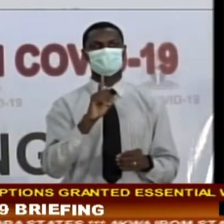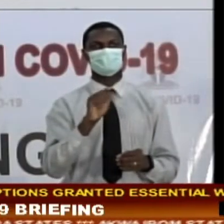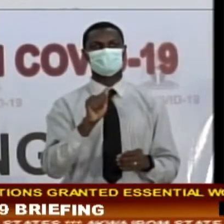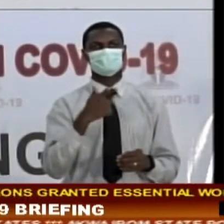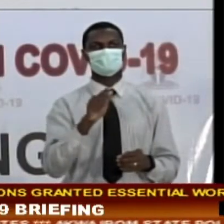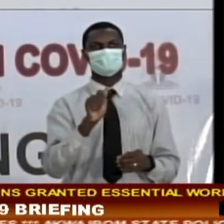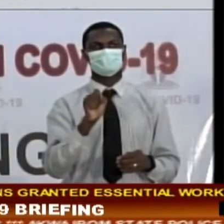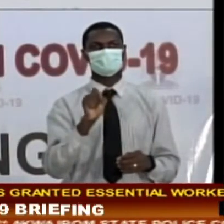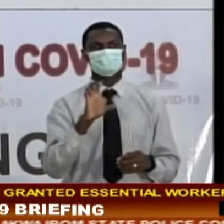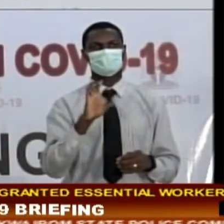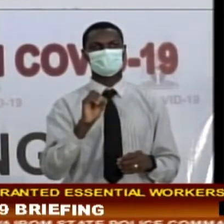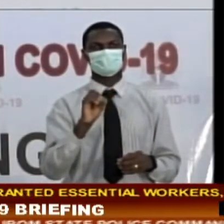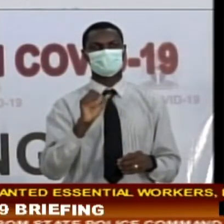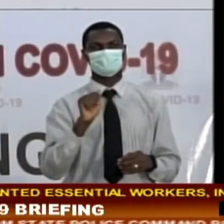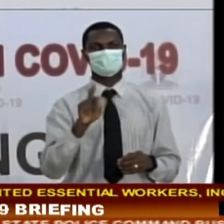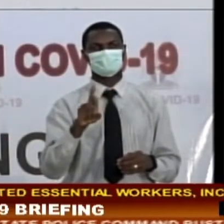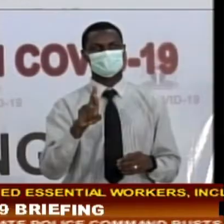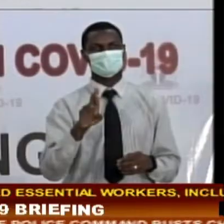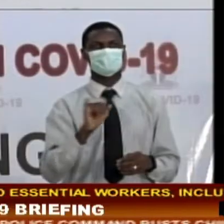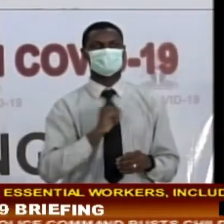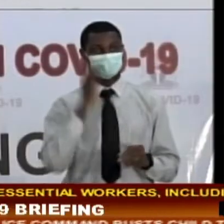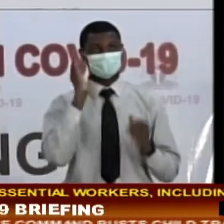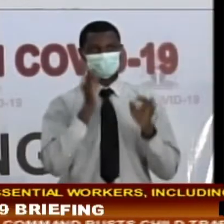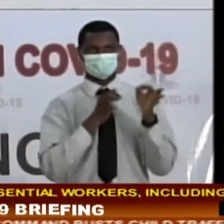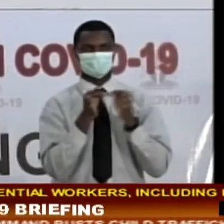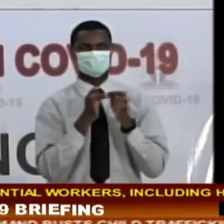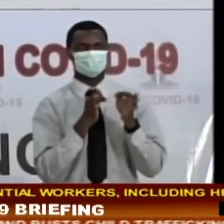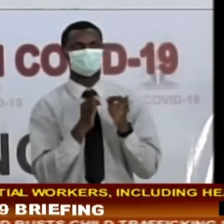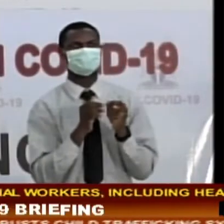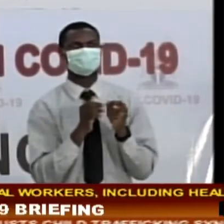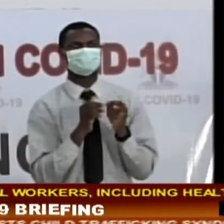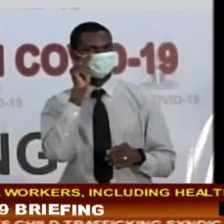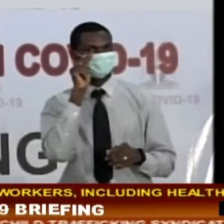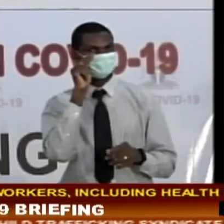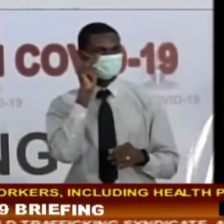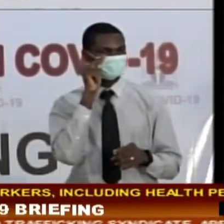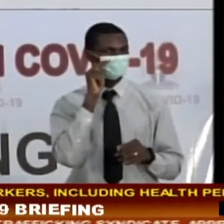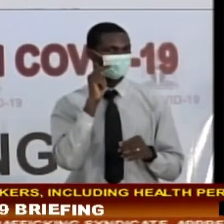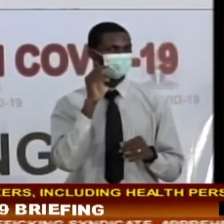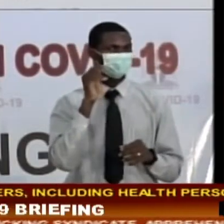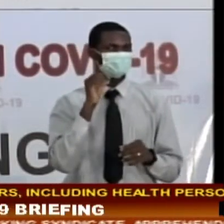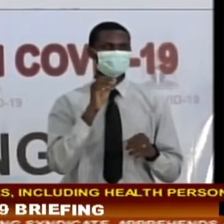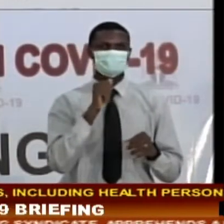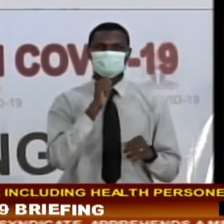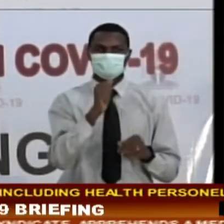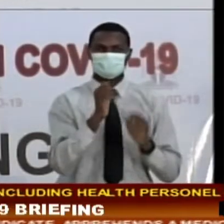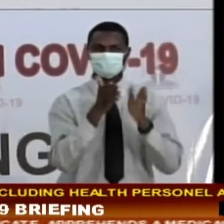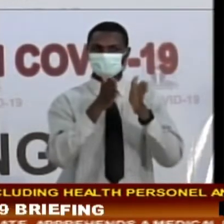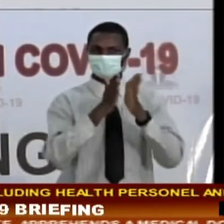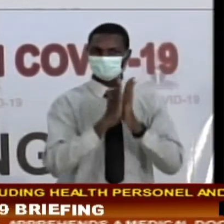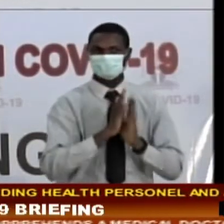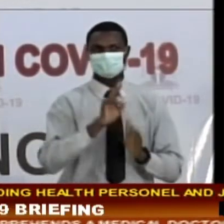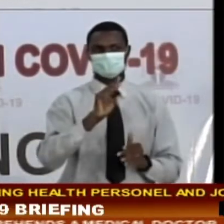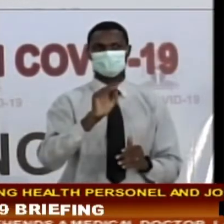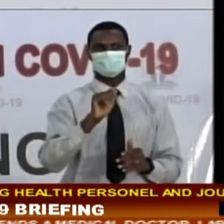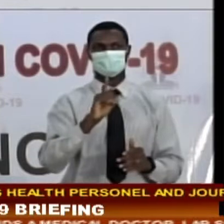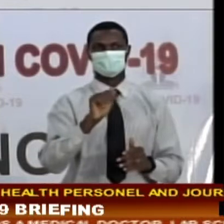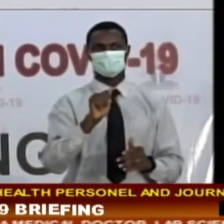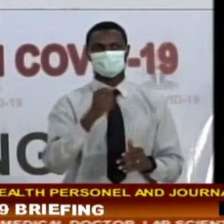Madagascar let me explain Nigeria did not ask Madagascar for any